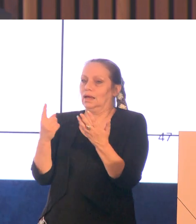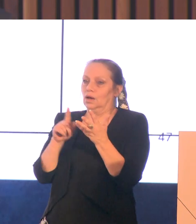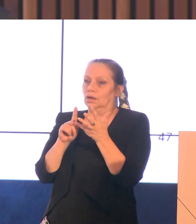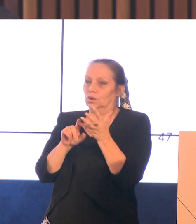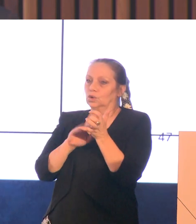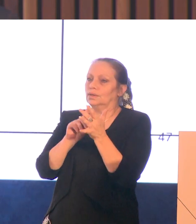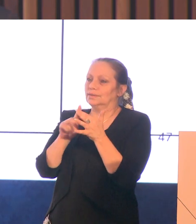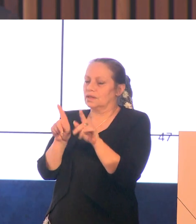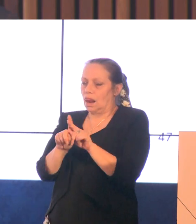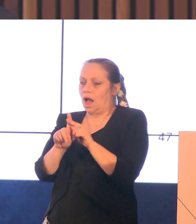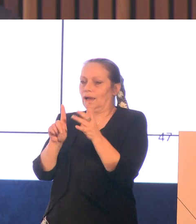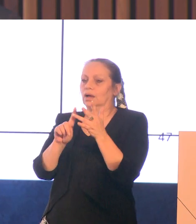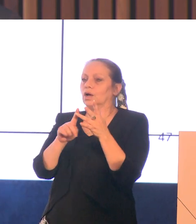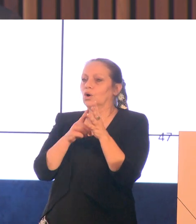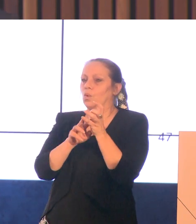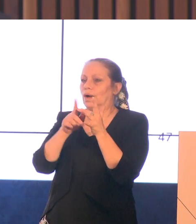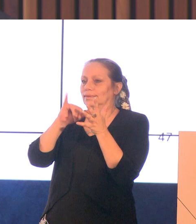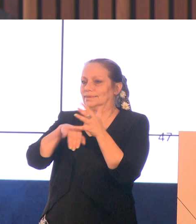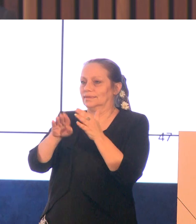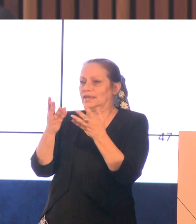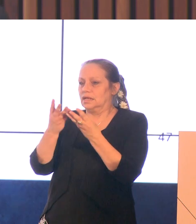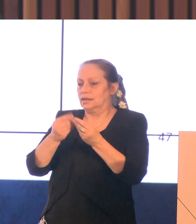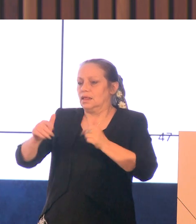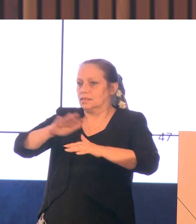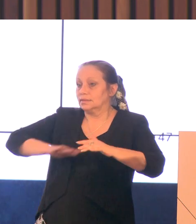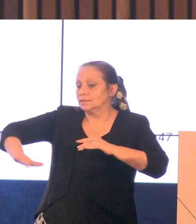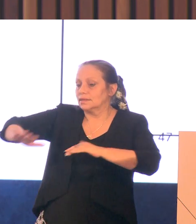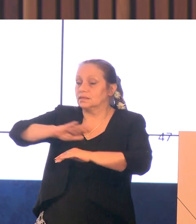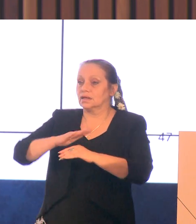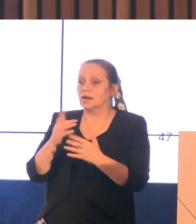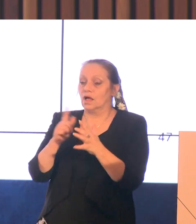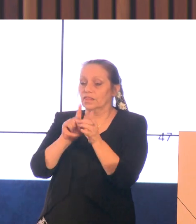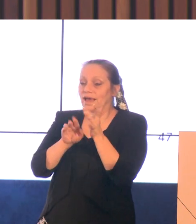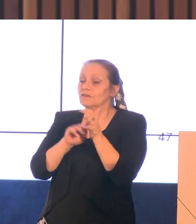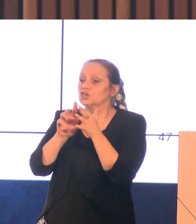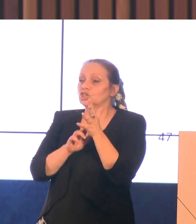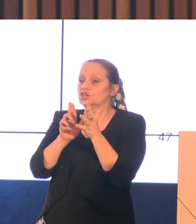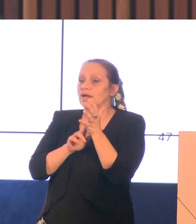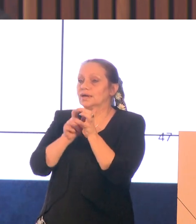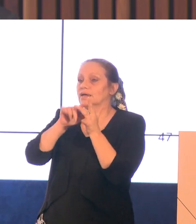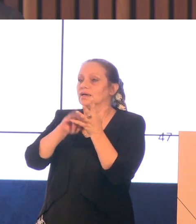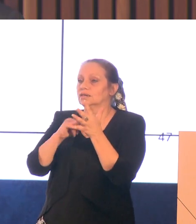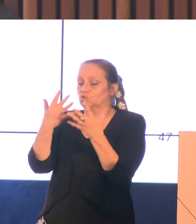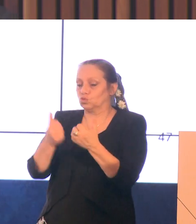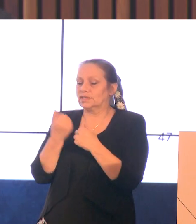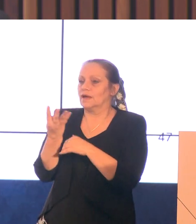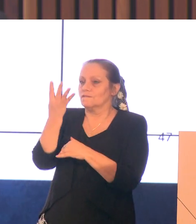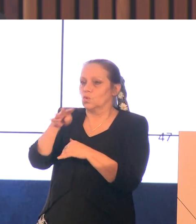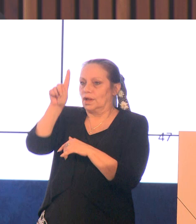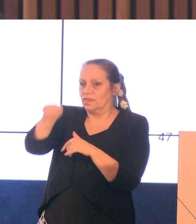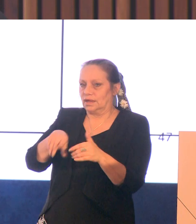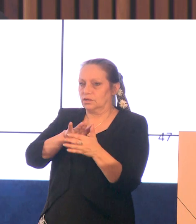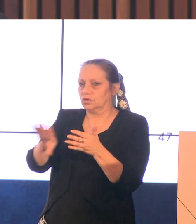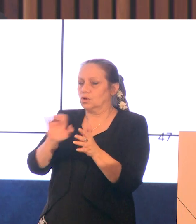an oasis in the desert. The average NDIS participant receives $40,000 per